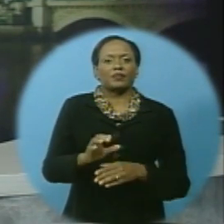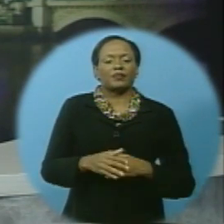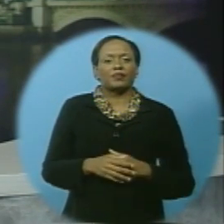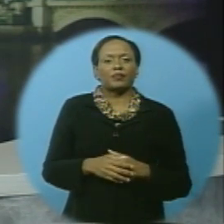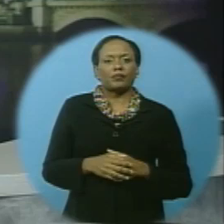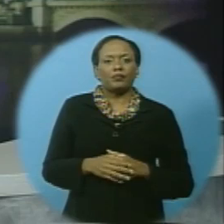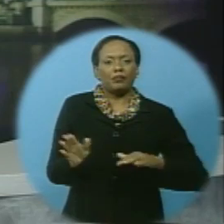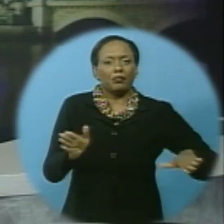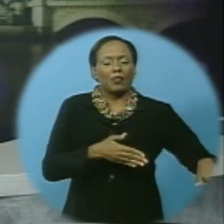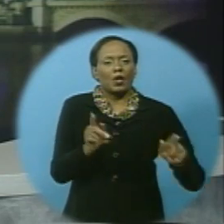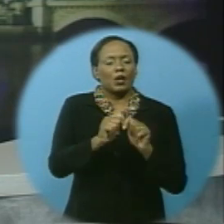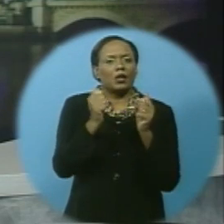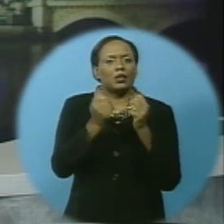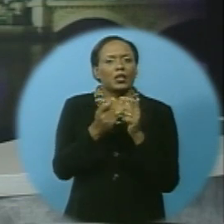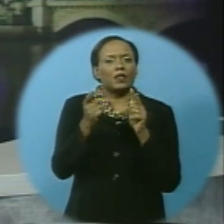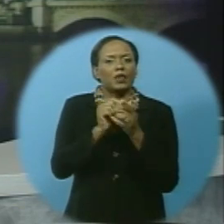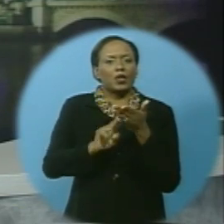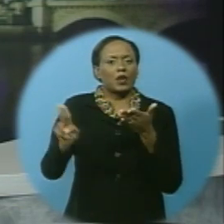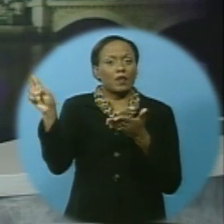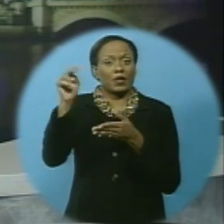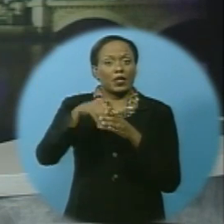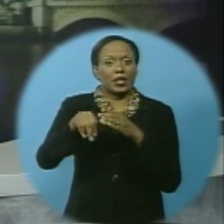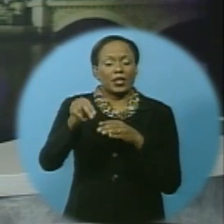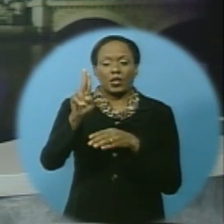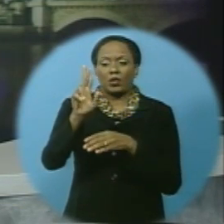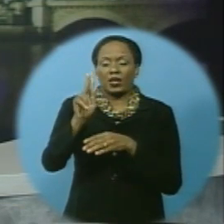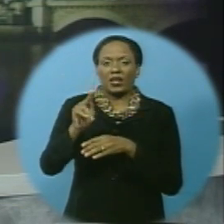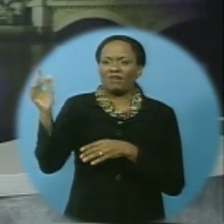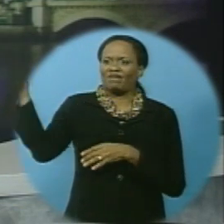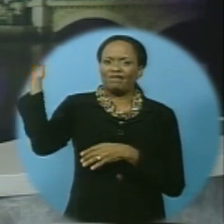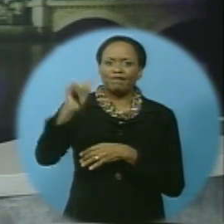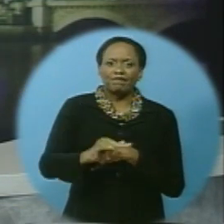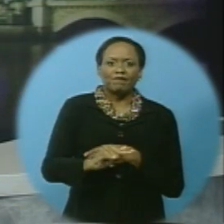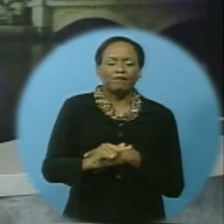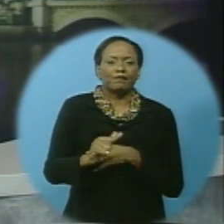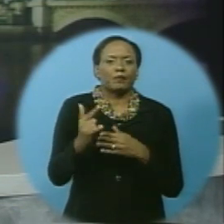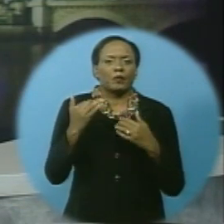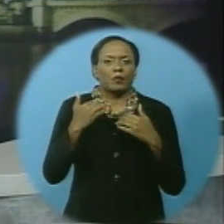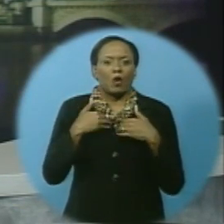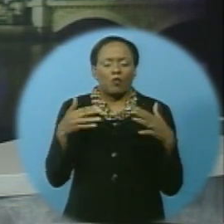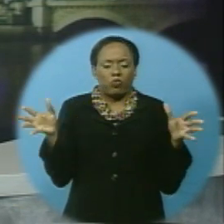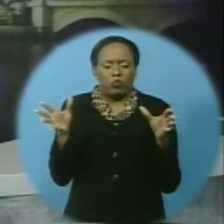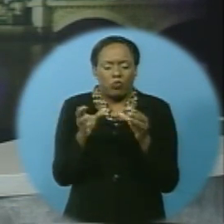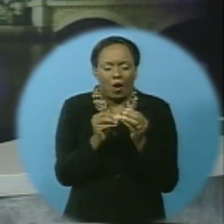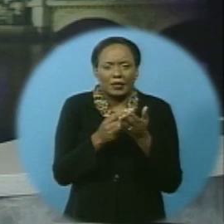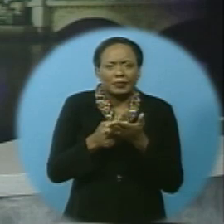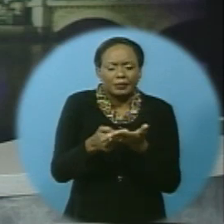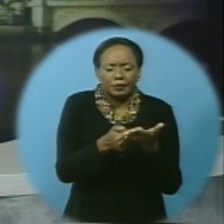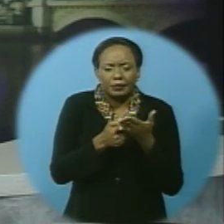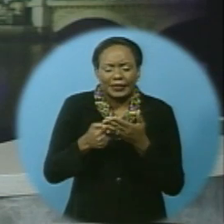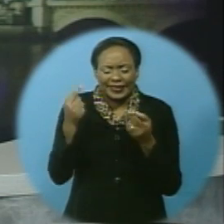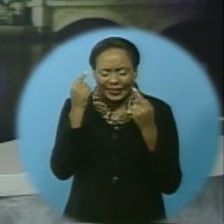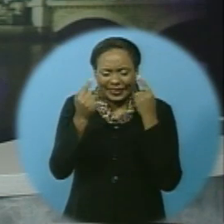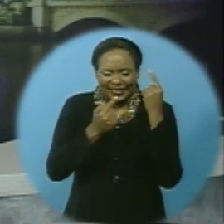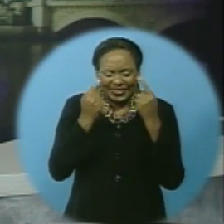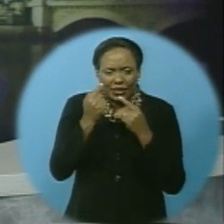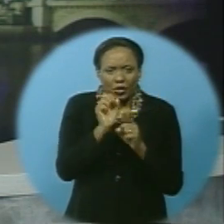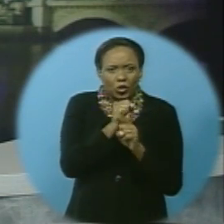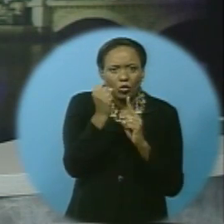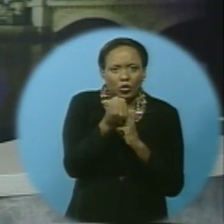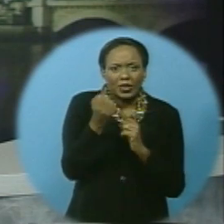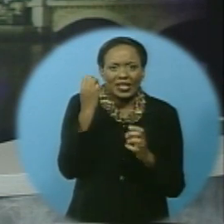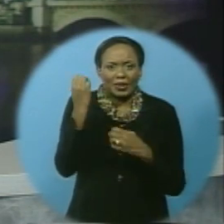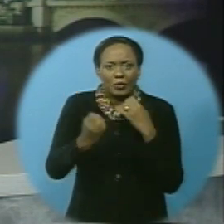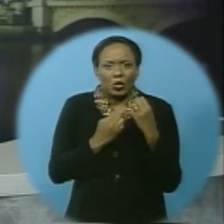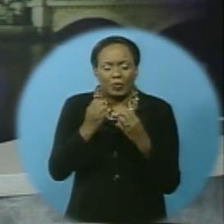A team from Northampton University in the UK is on island conducting a case study on social and emotional learning. The